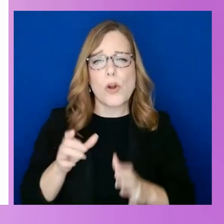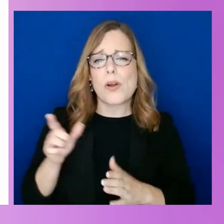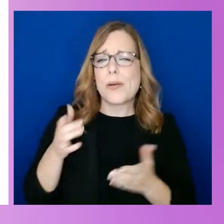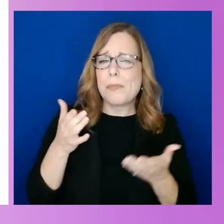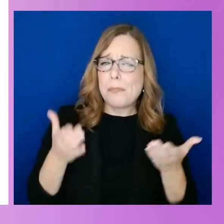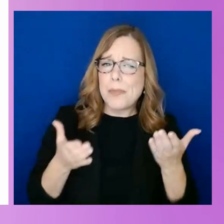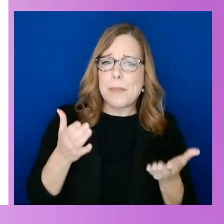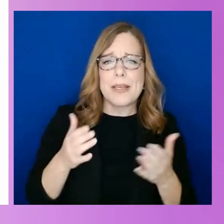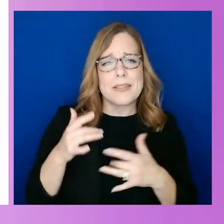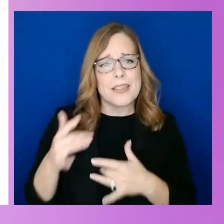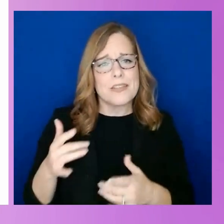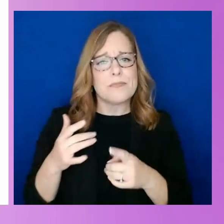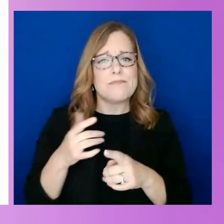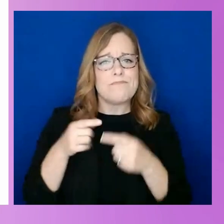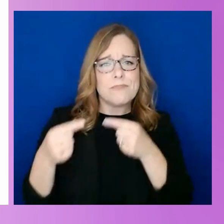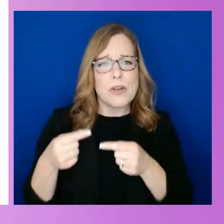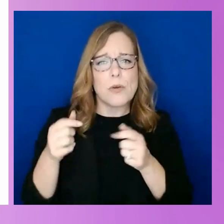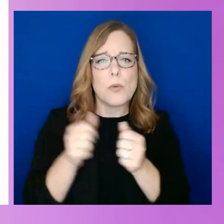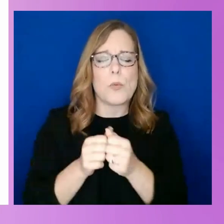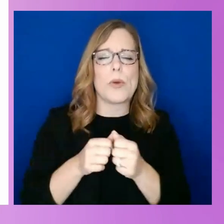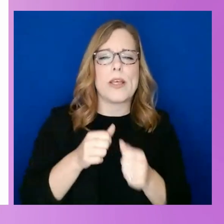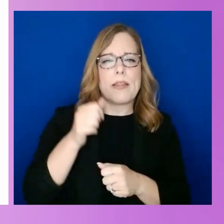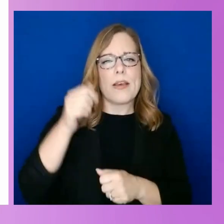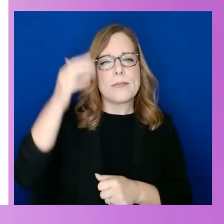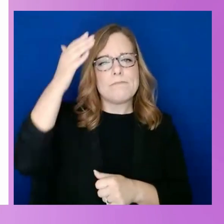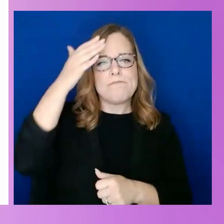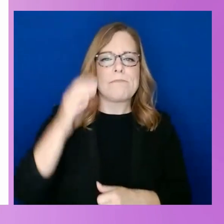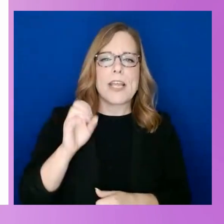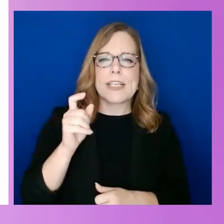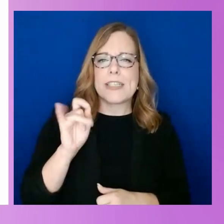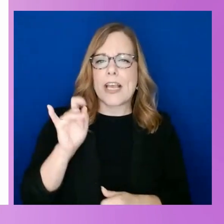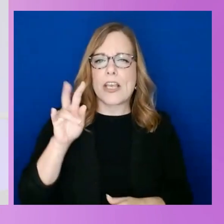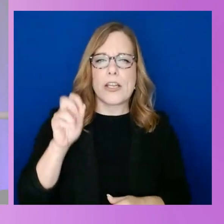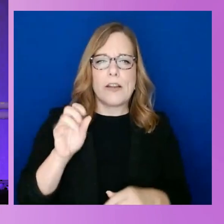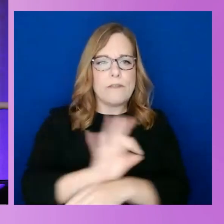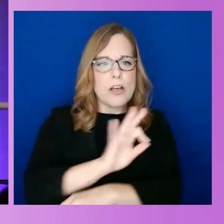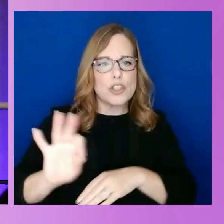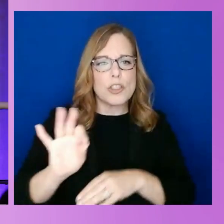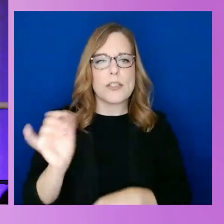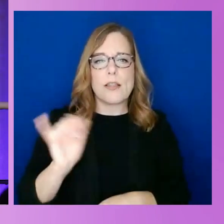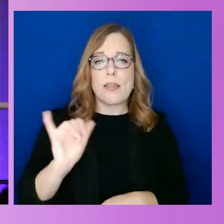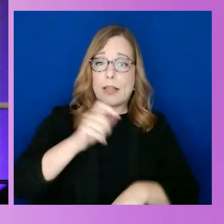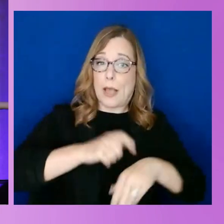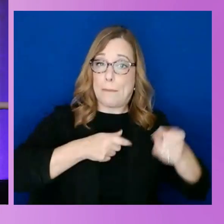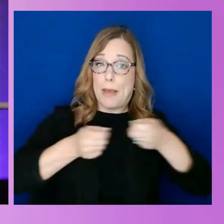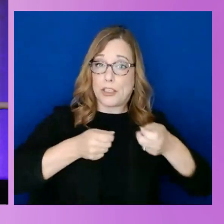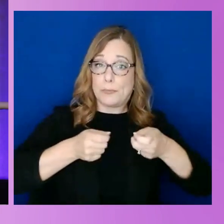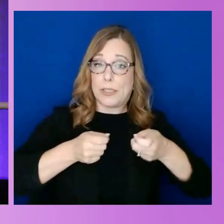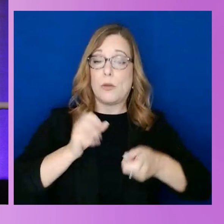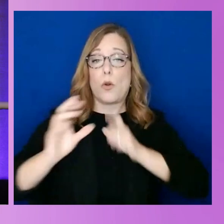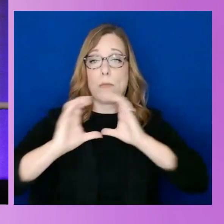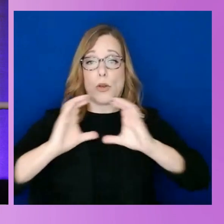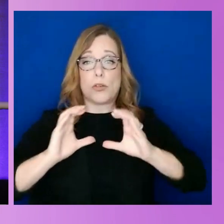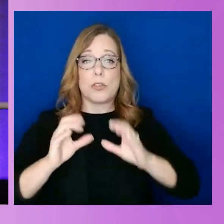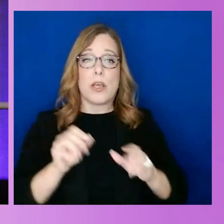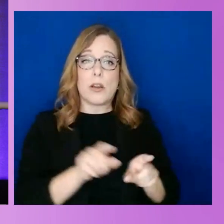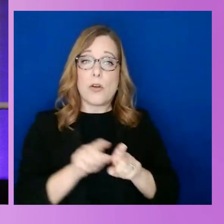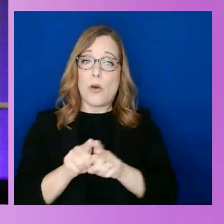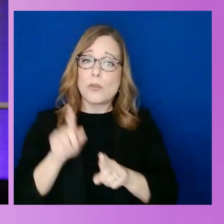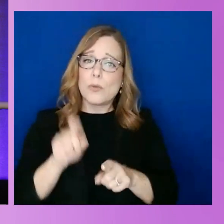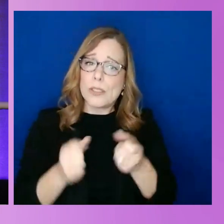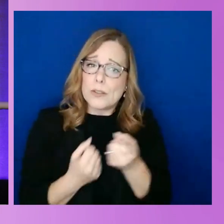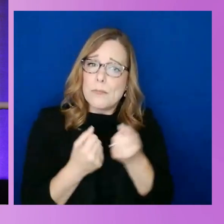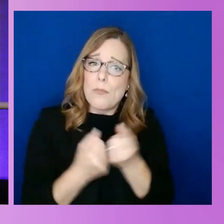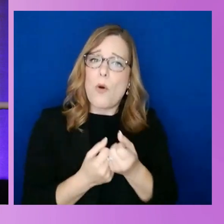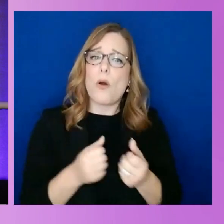some support in empathizing with neurotypical employees. Well, frankly, vice versa, because our lived experiences are just so